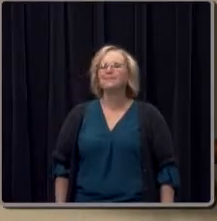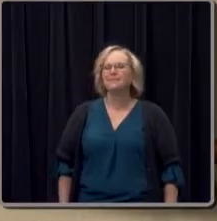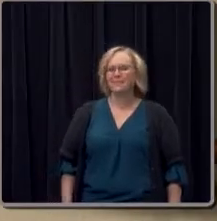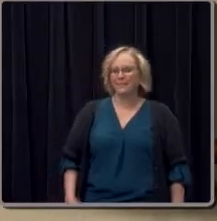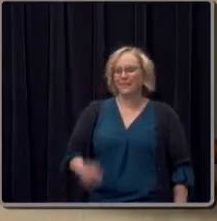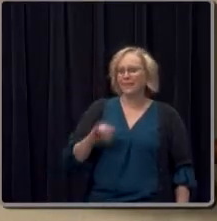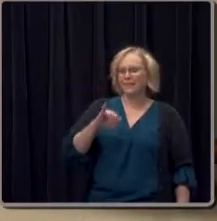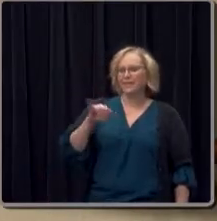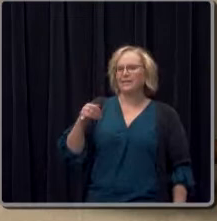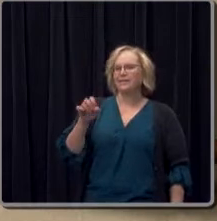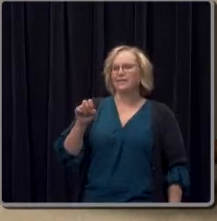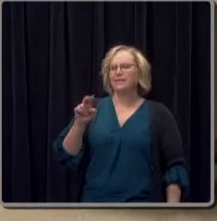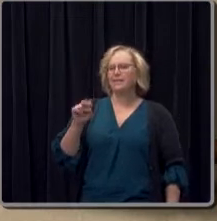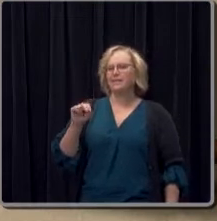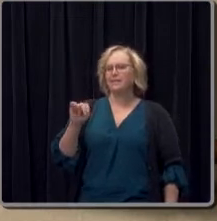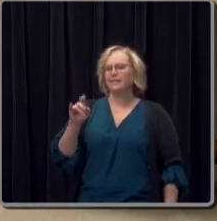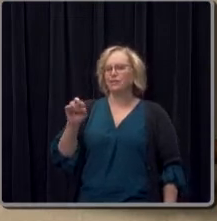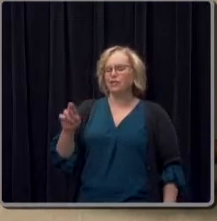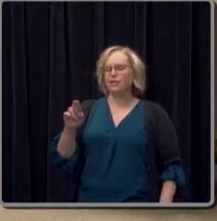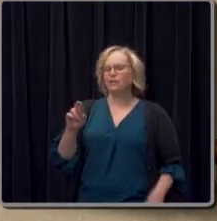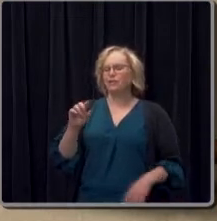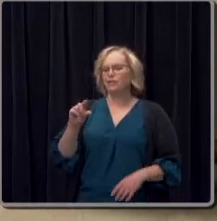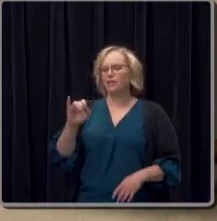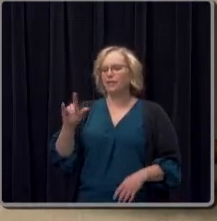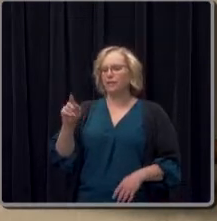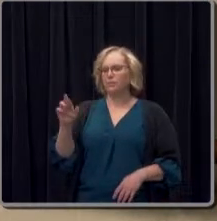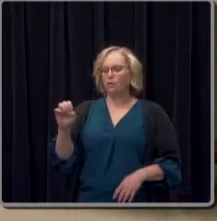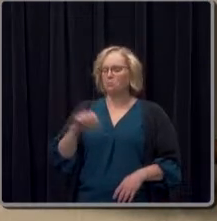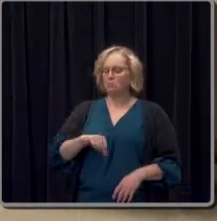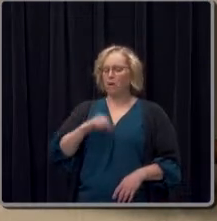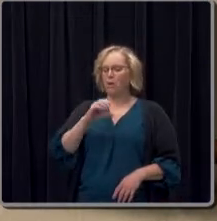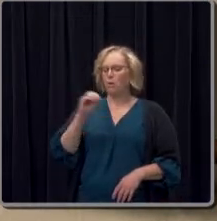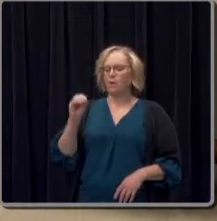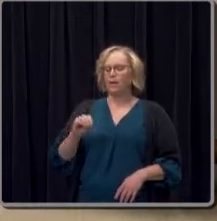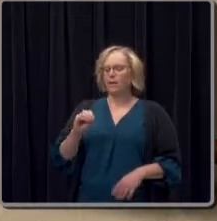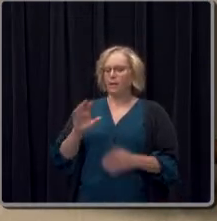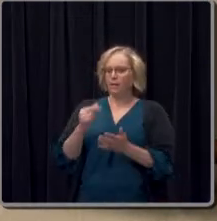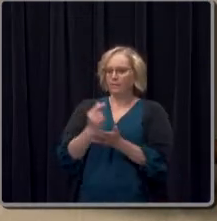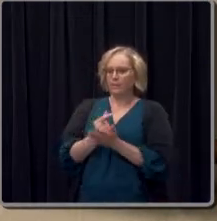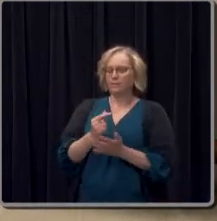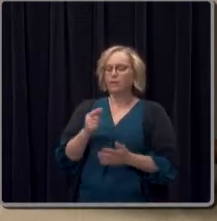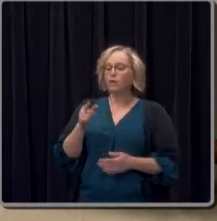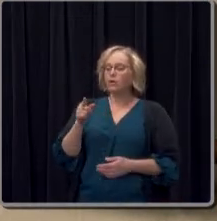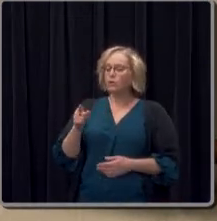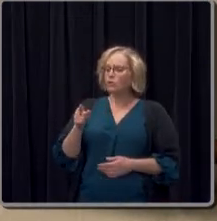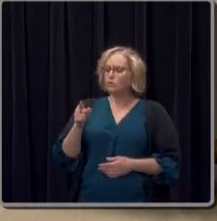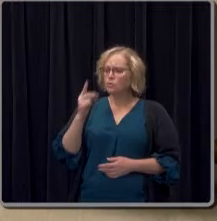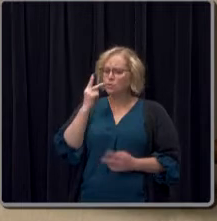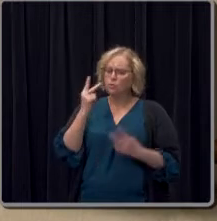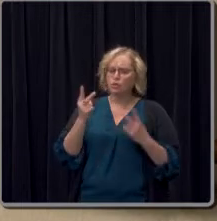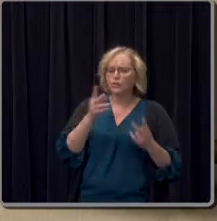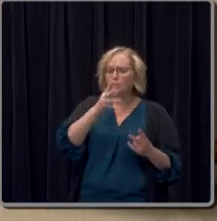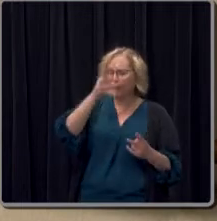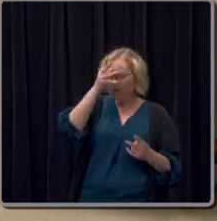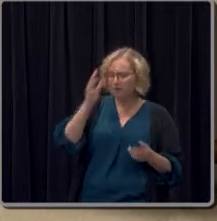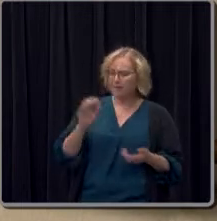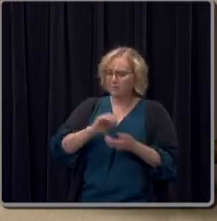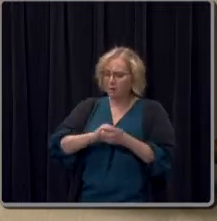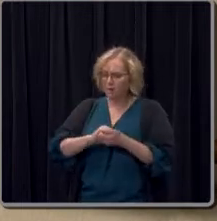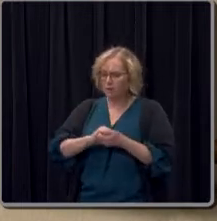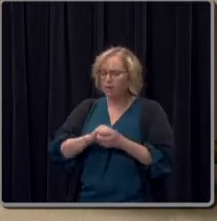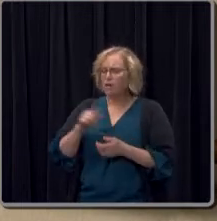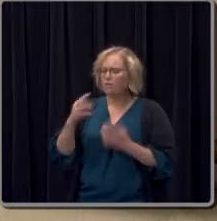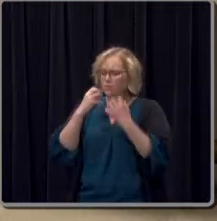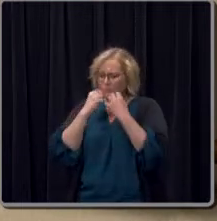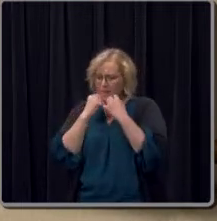Jennifer Gilmore, proud Olathe alumni. Do you view parents as partners in this district? Do you find value in our input? Is